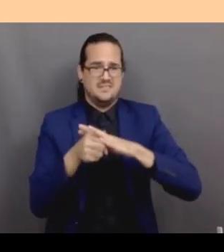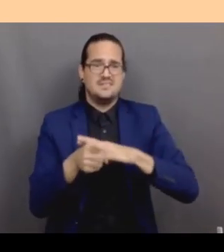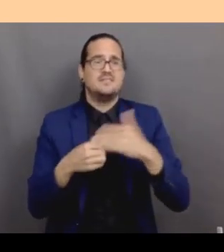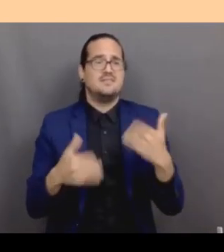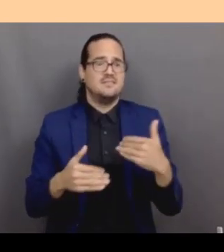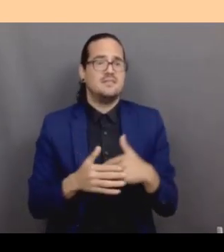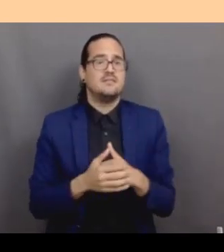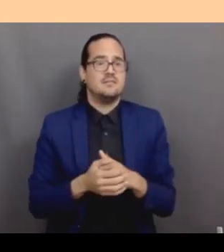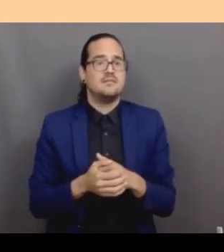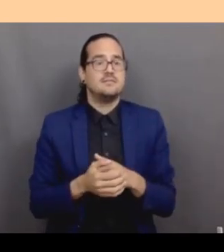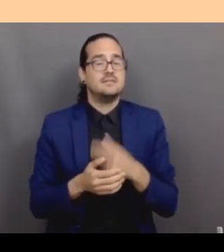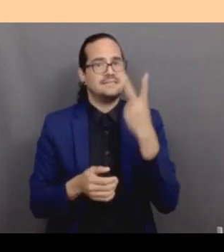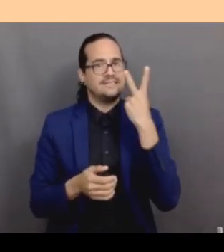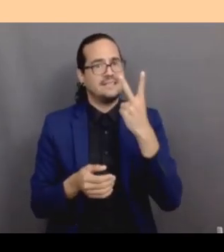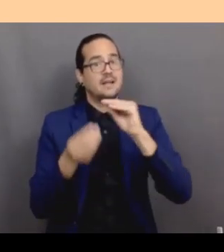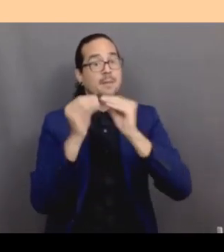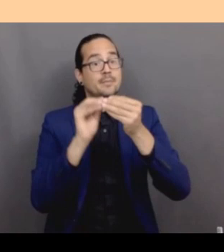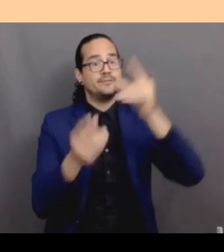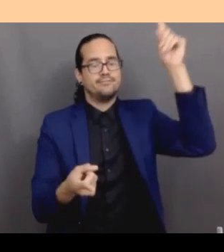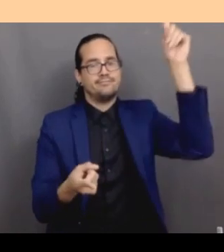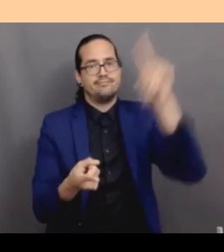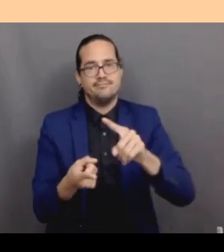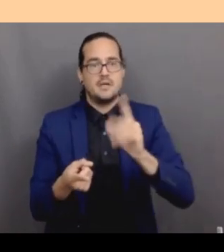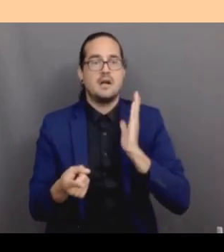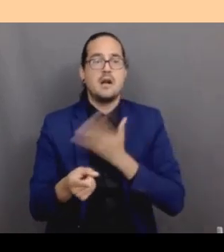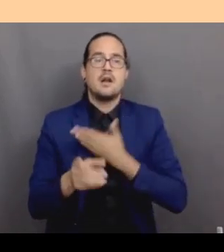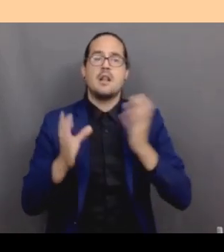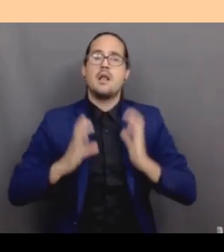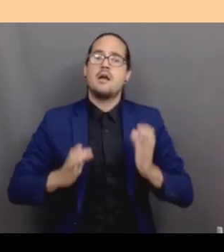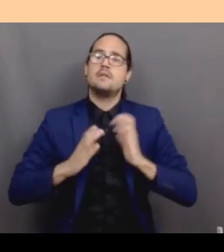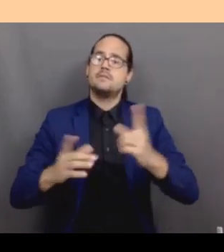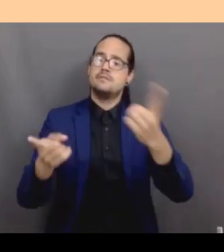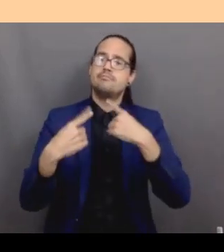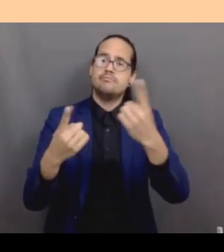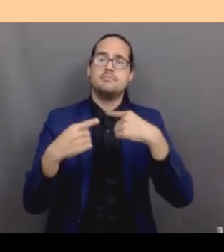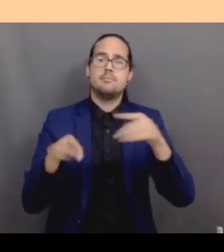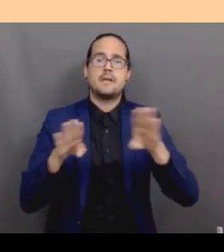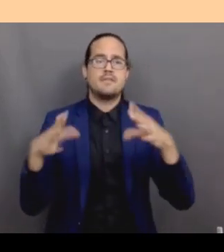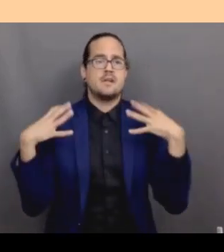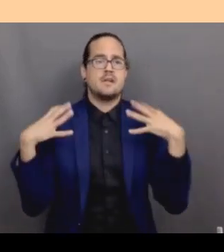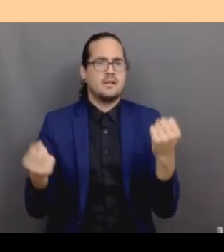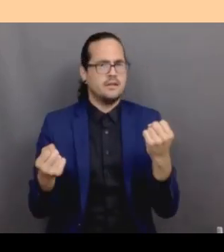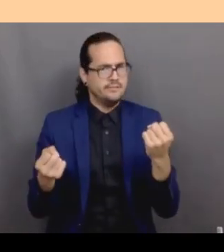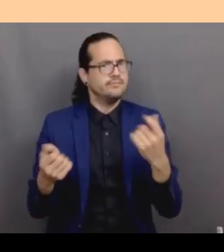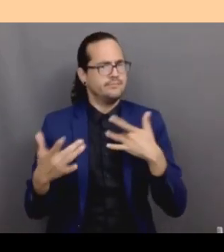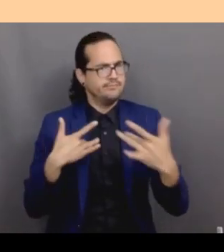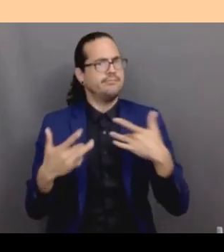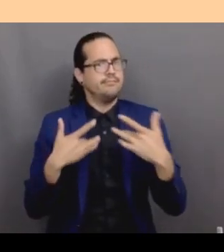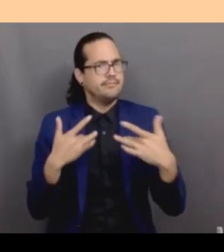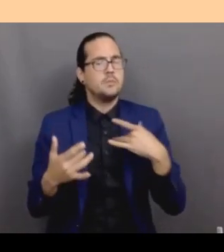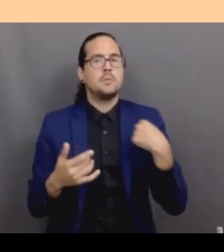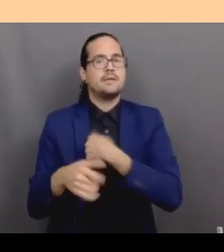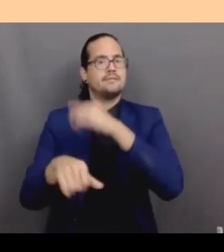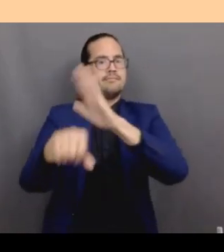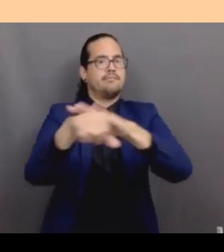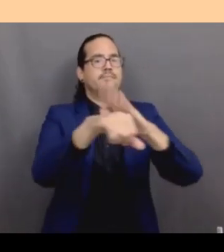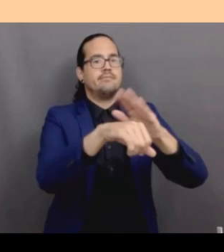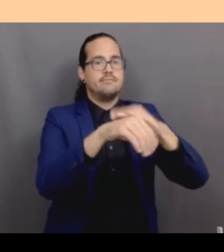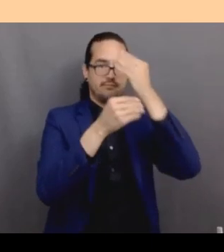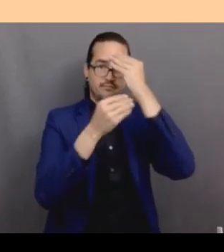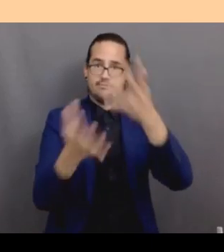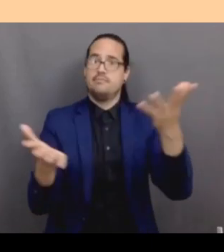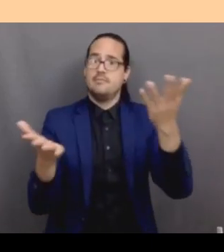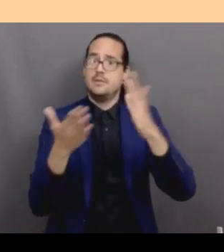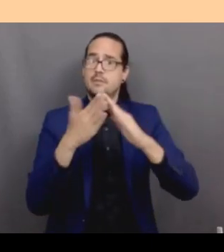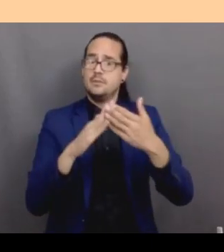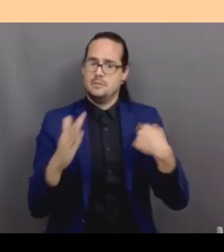And again, it does bring us concern, and we want to let our community know that we are still here to help you. We are working day and night